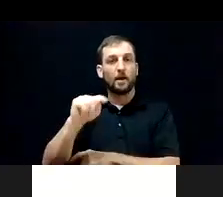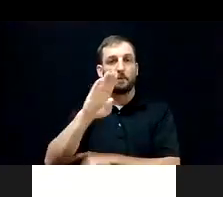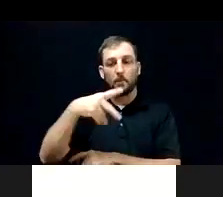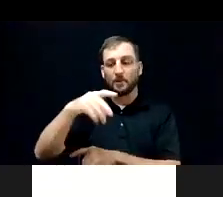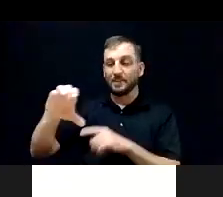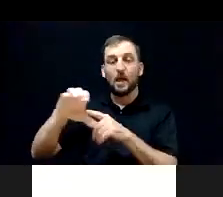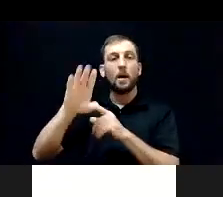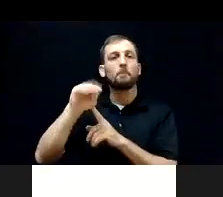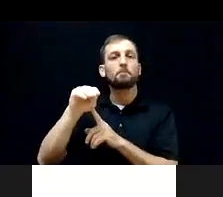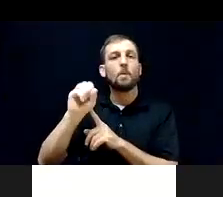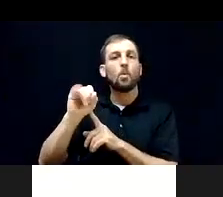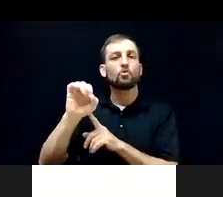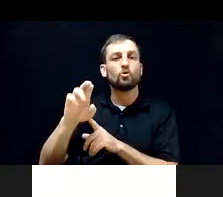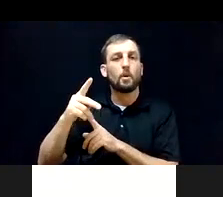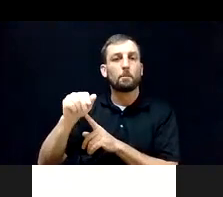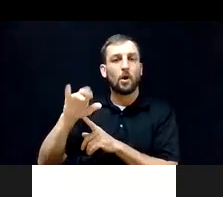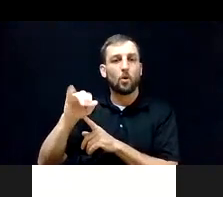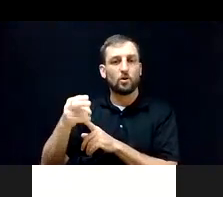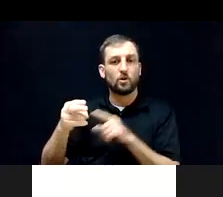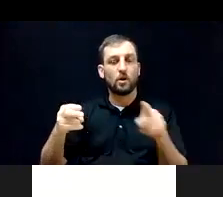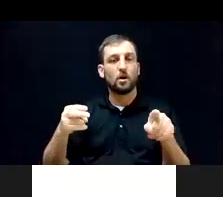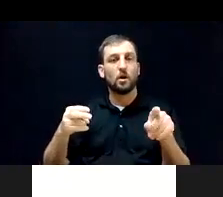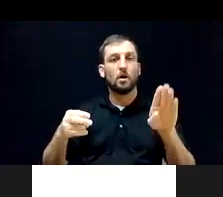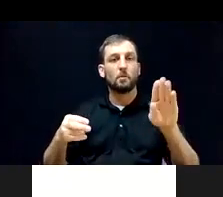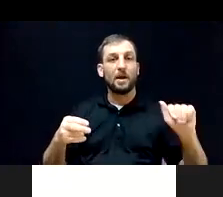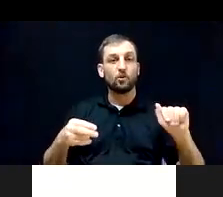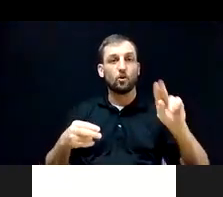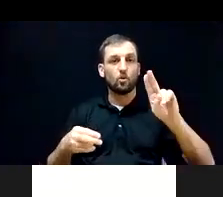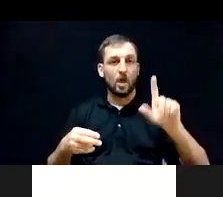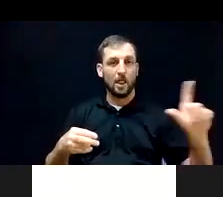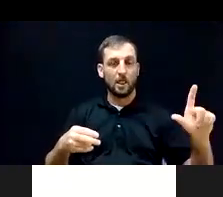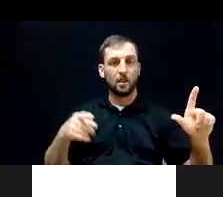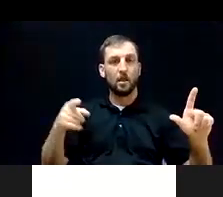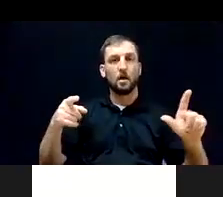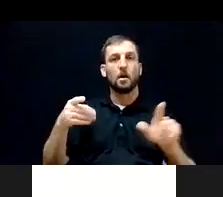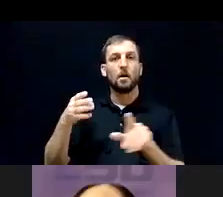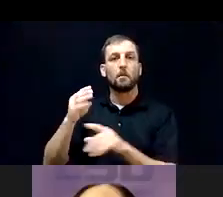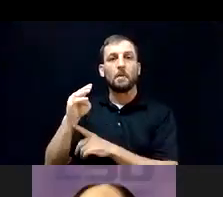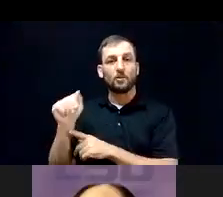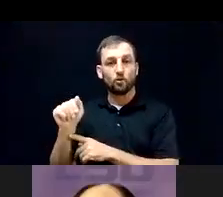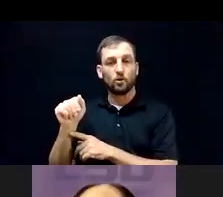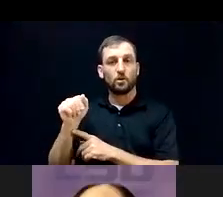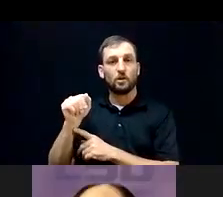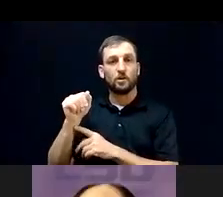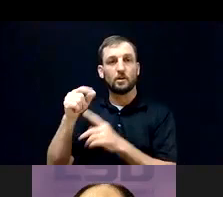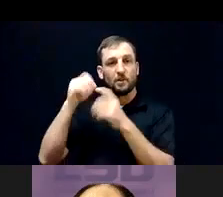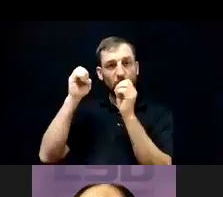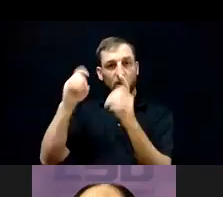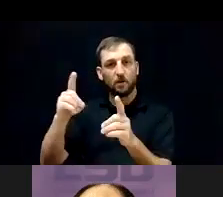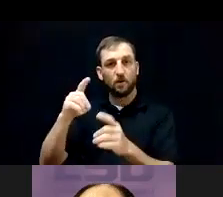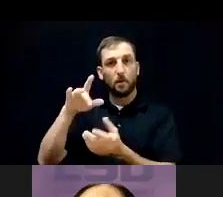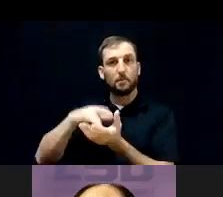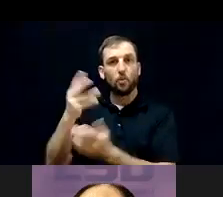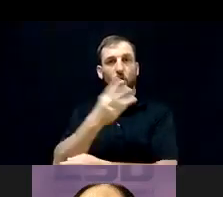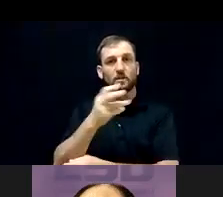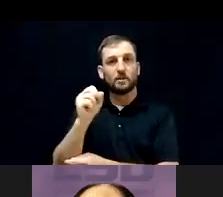bachelor's is from UL Lafayette, and her master's in education in special education is from Midwestern State